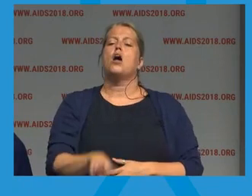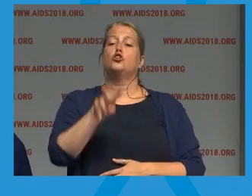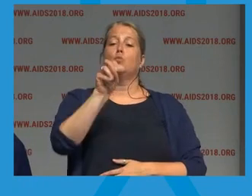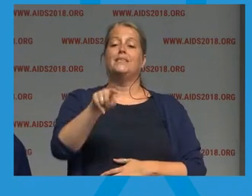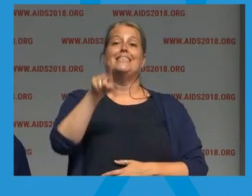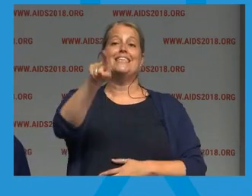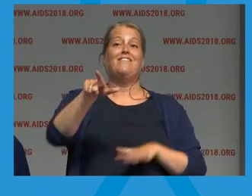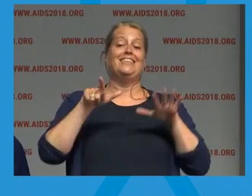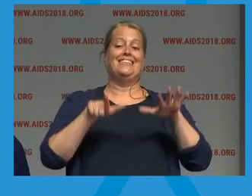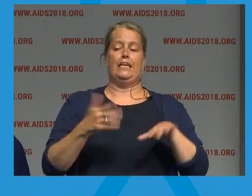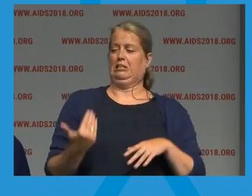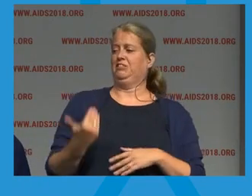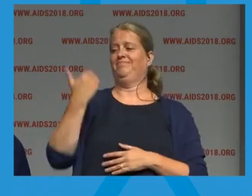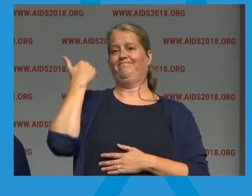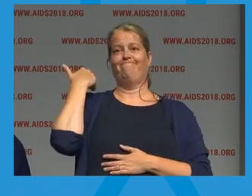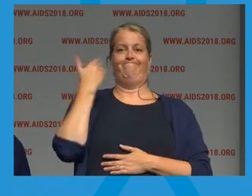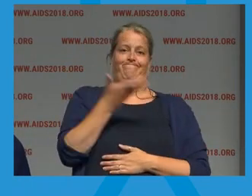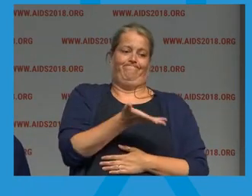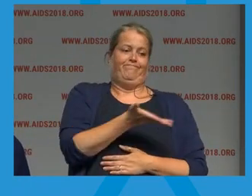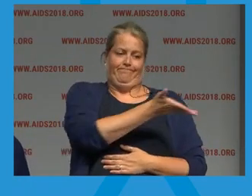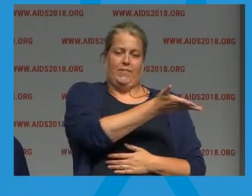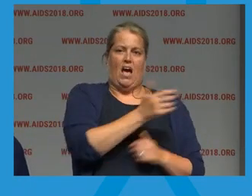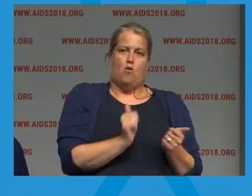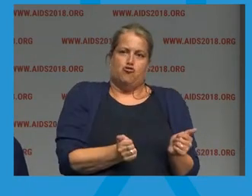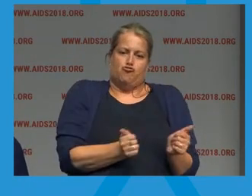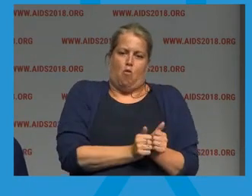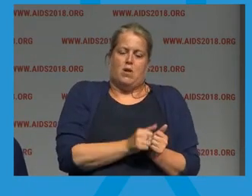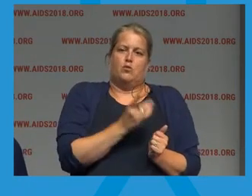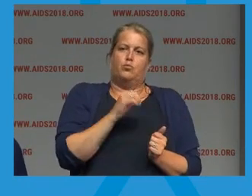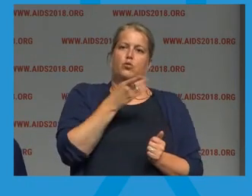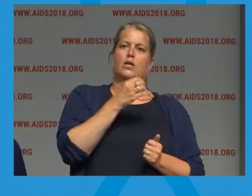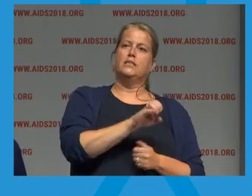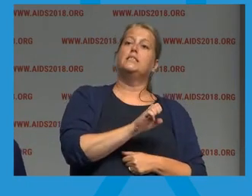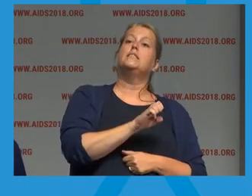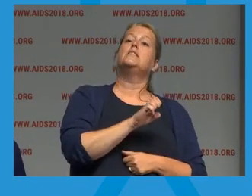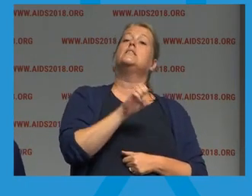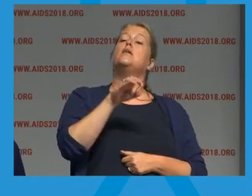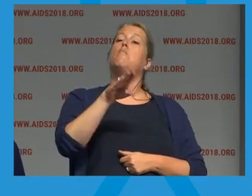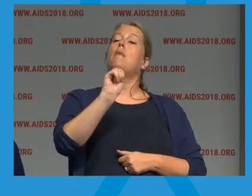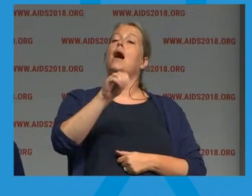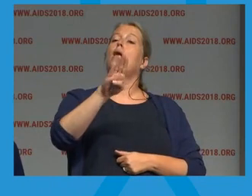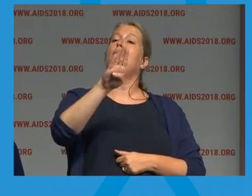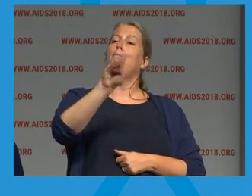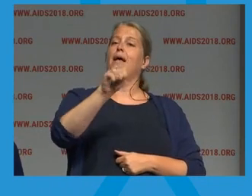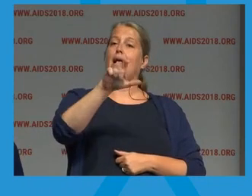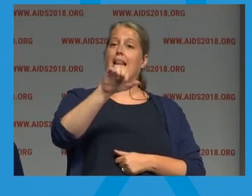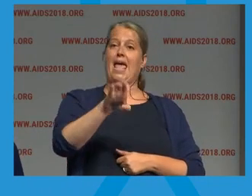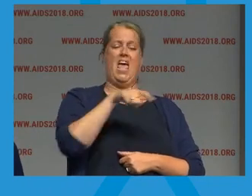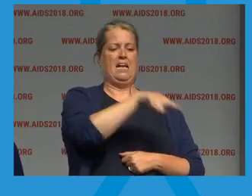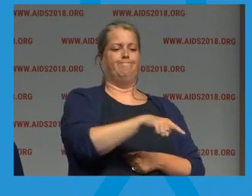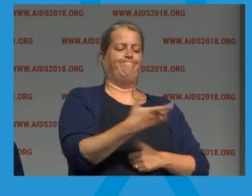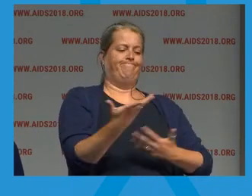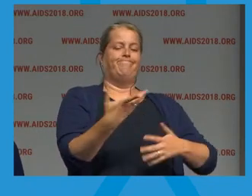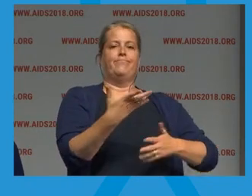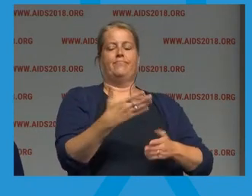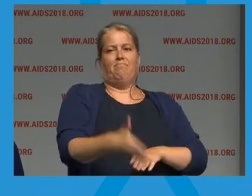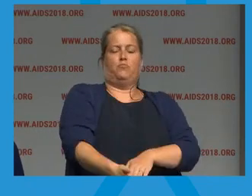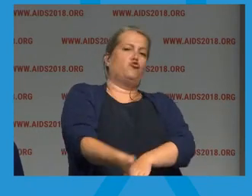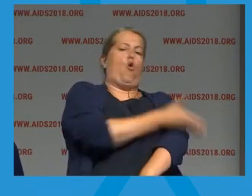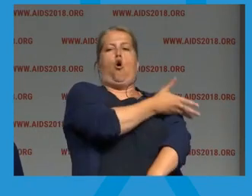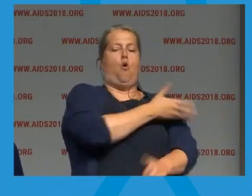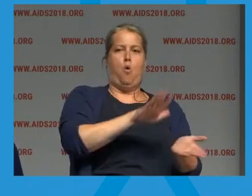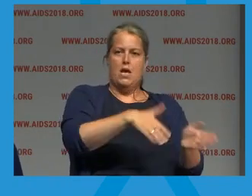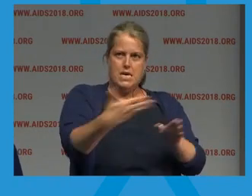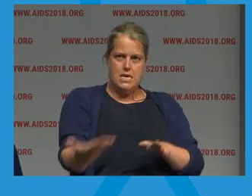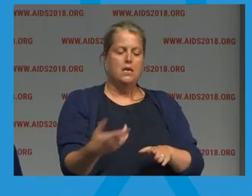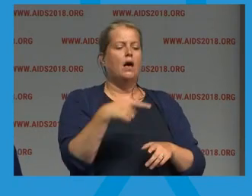the untimely death of our comrade Prudence Mabele, who was the founder and executive director, resulted